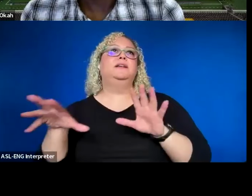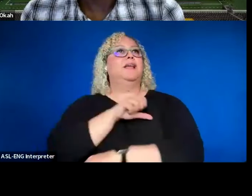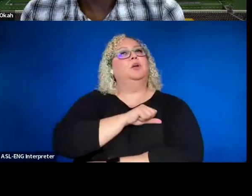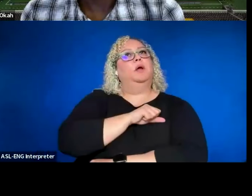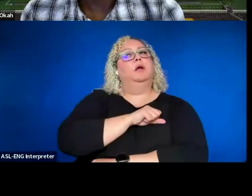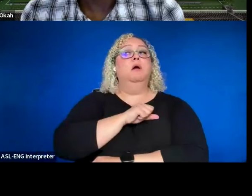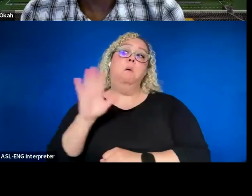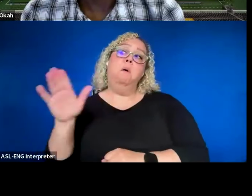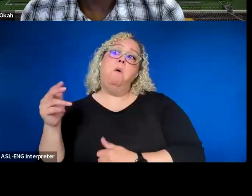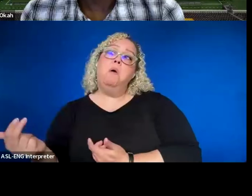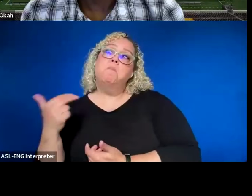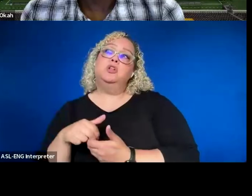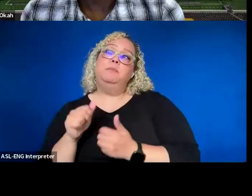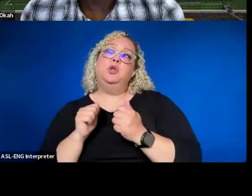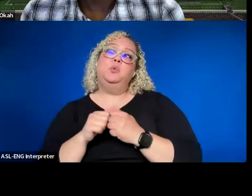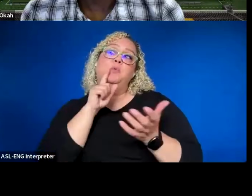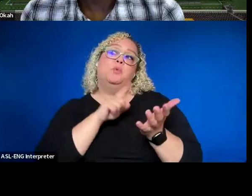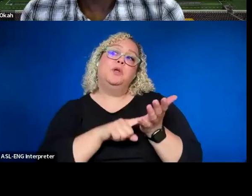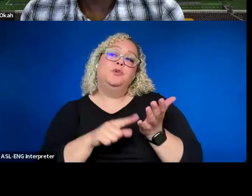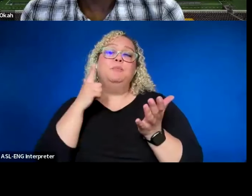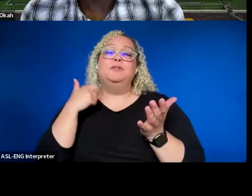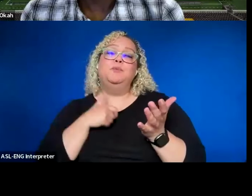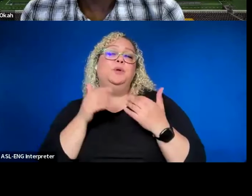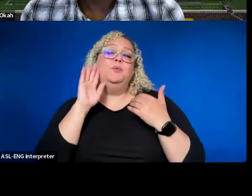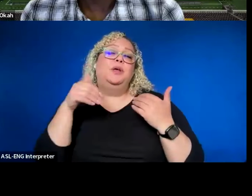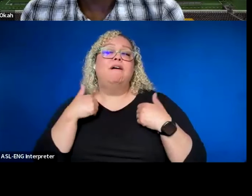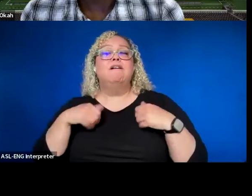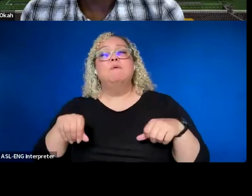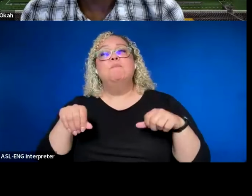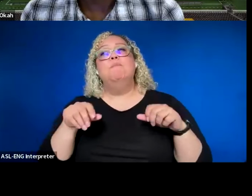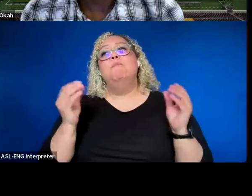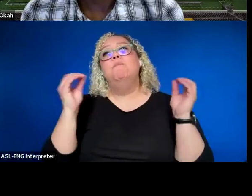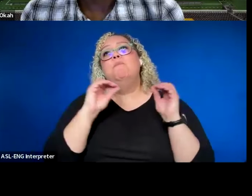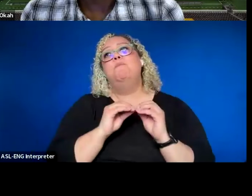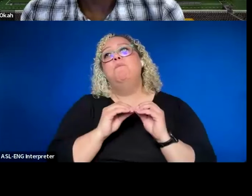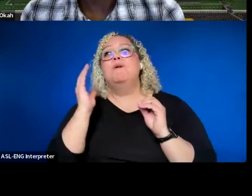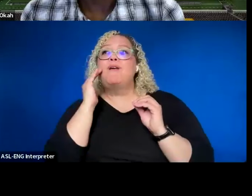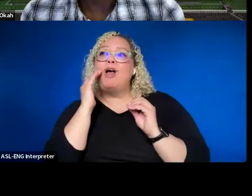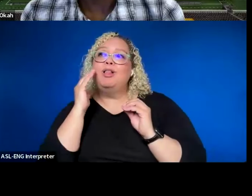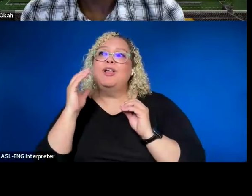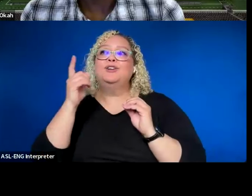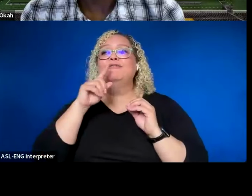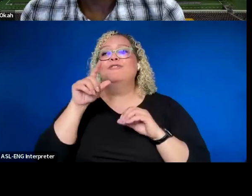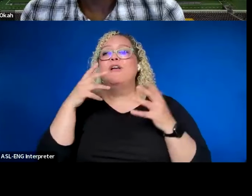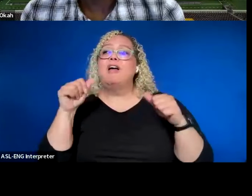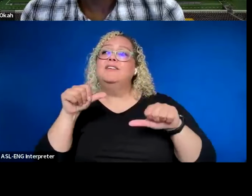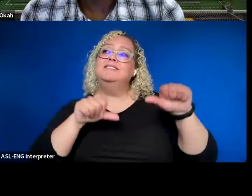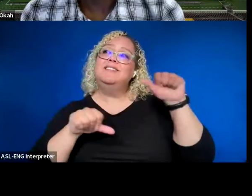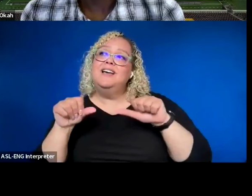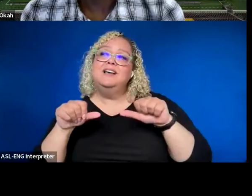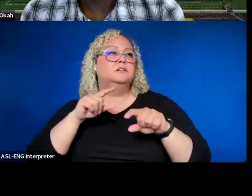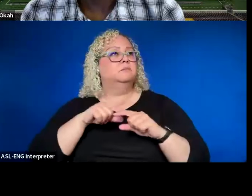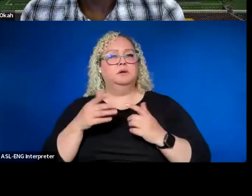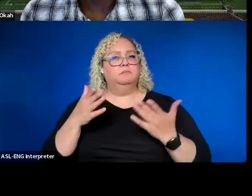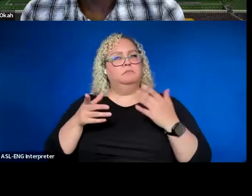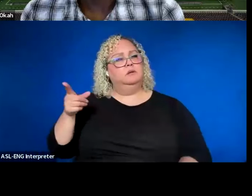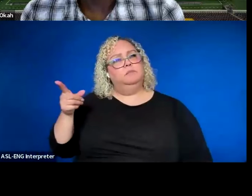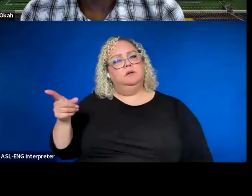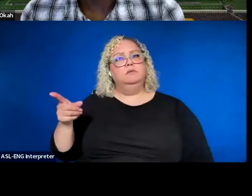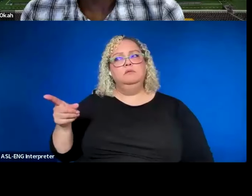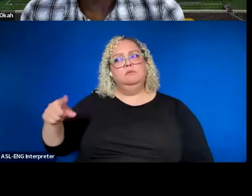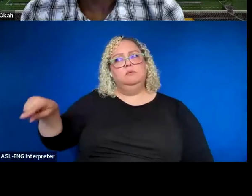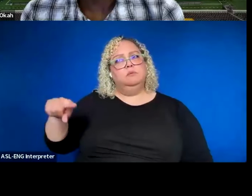have more knowledge for health science and have better opportunities, when structurally you may not actually be